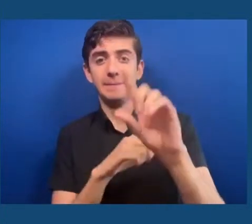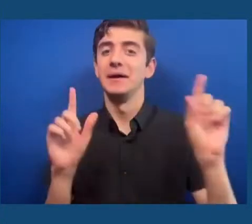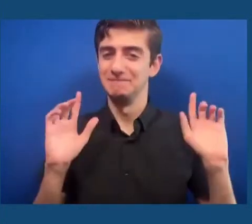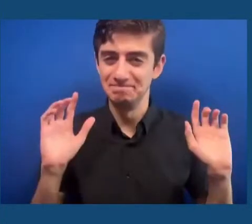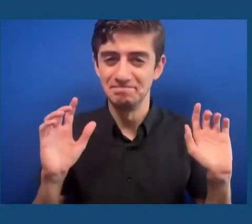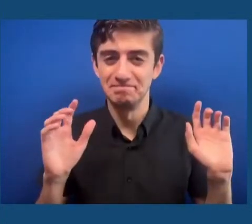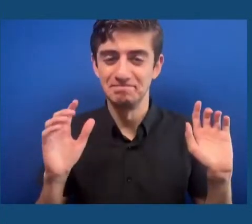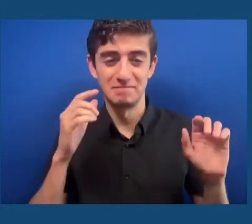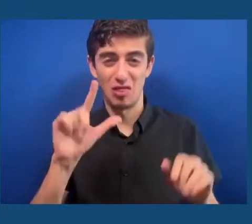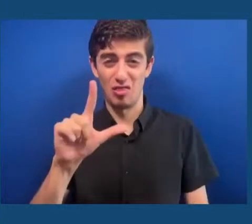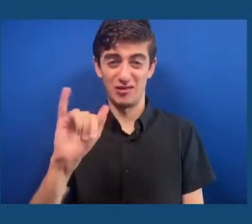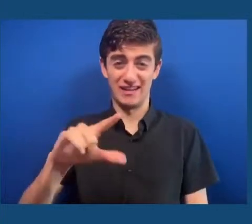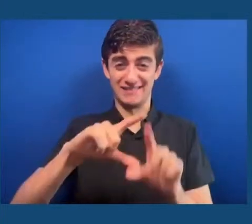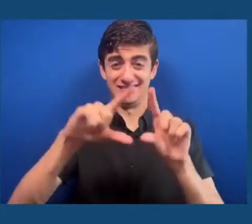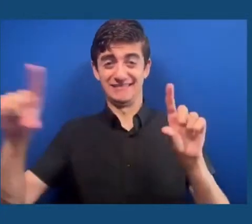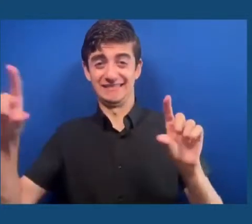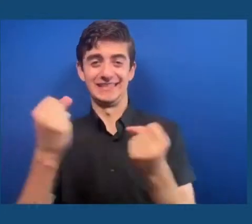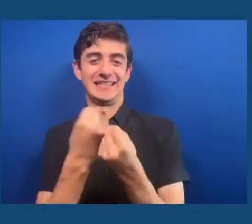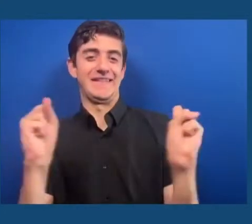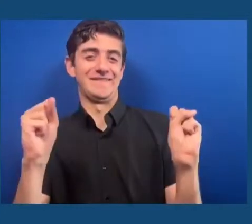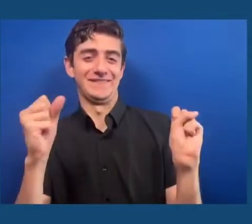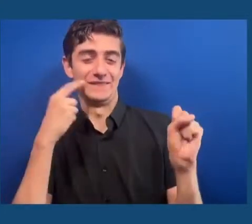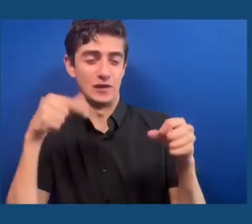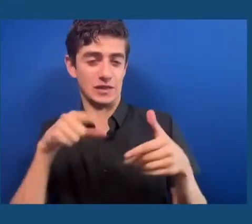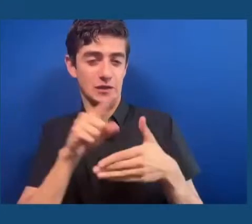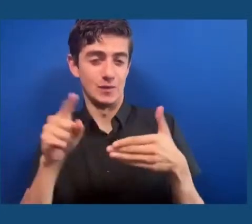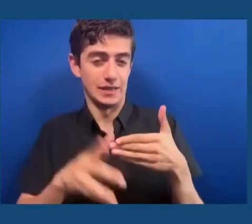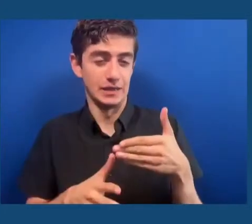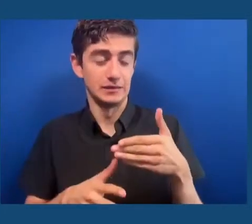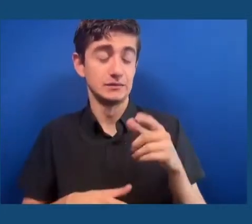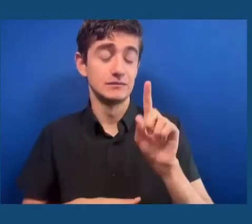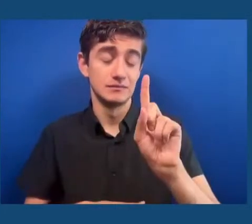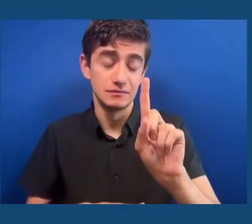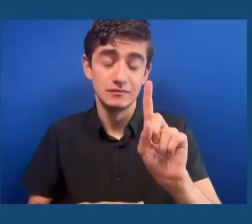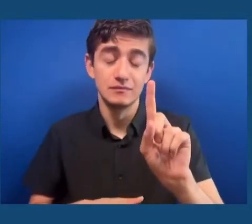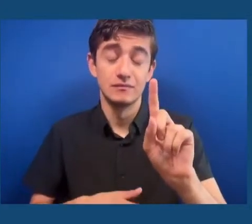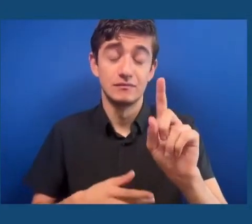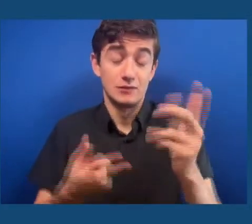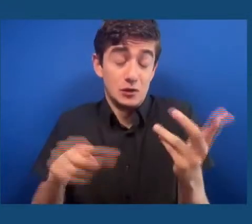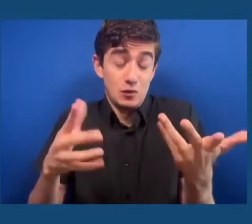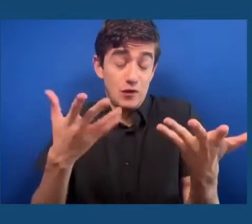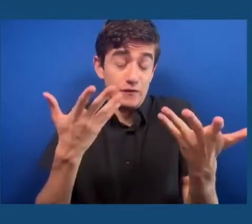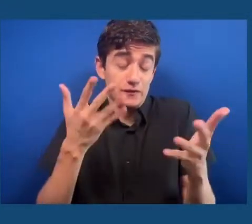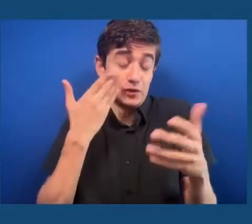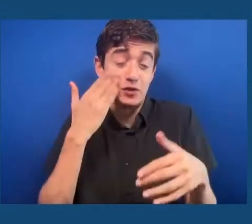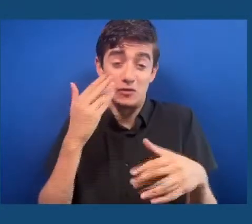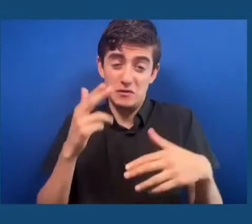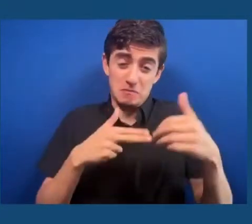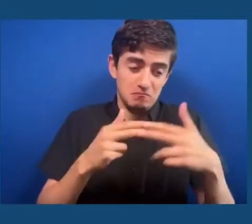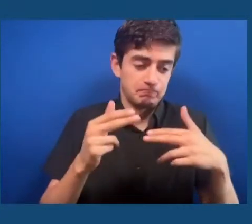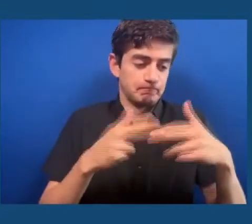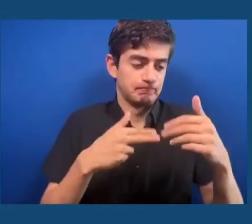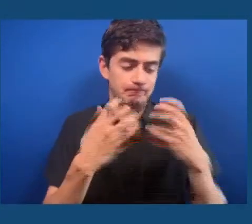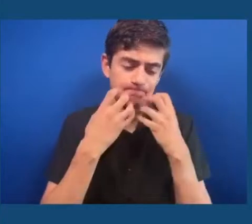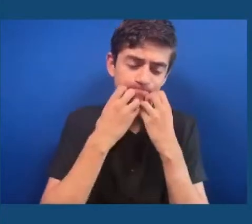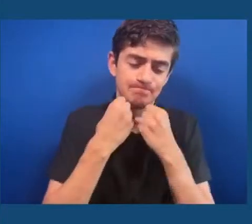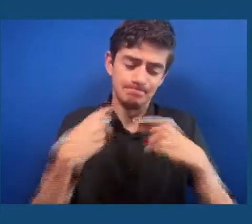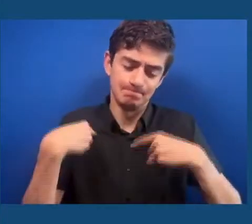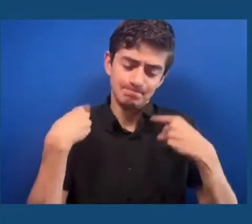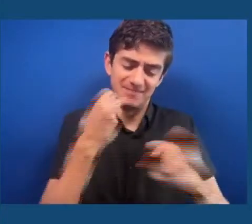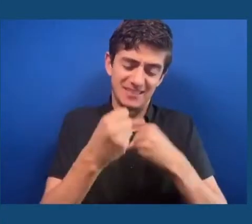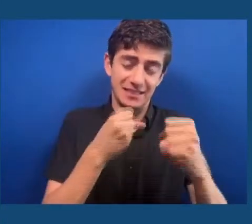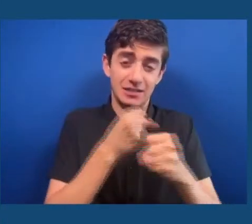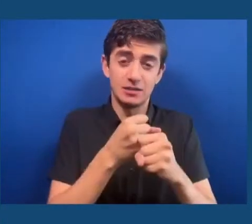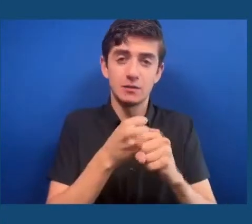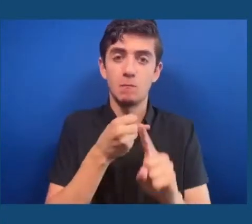you also know that one storm can wash away everything that you've built, everything that you love. Can be gone in an